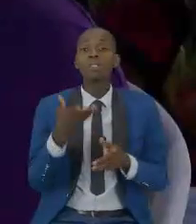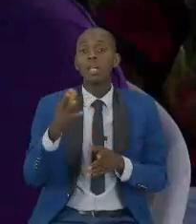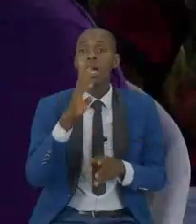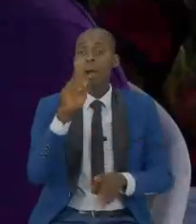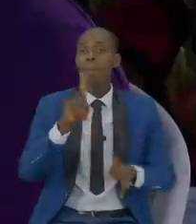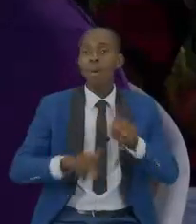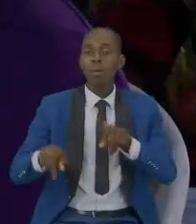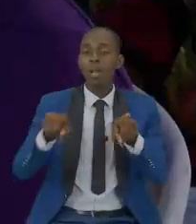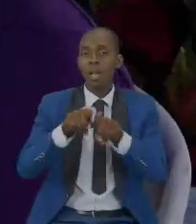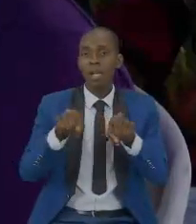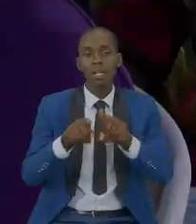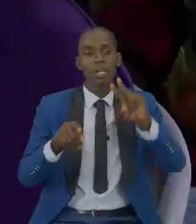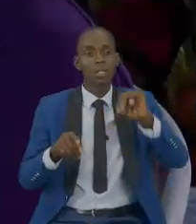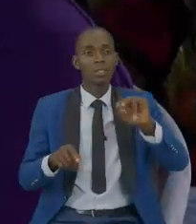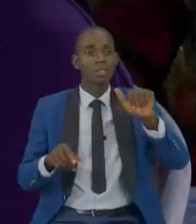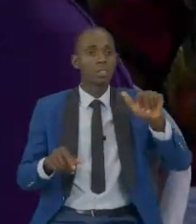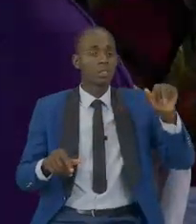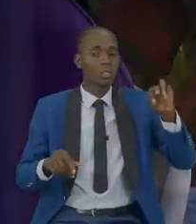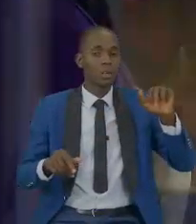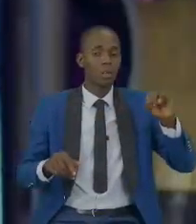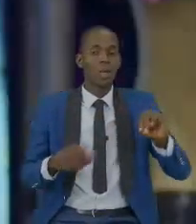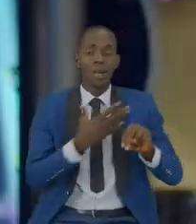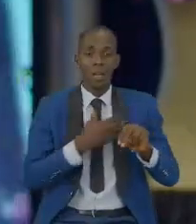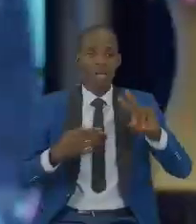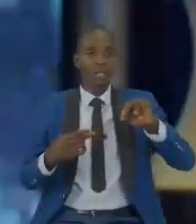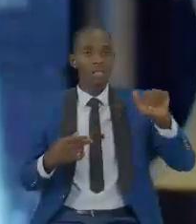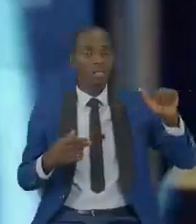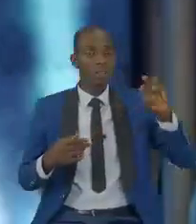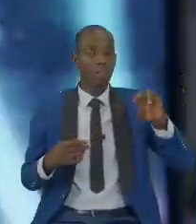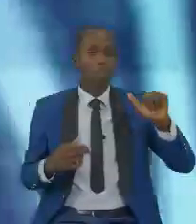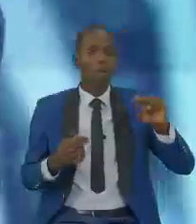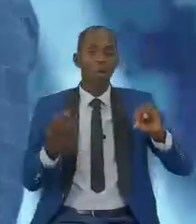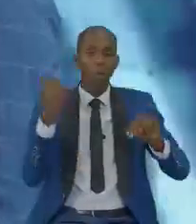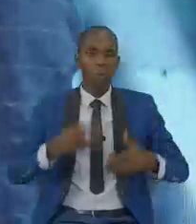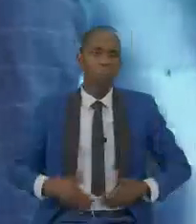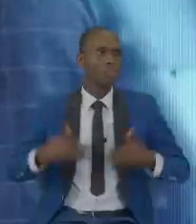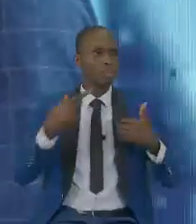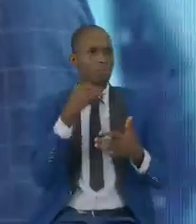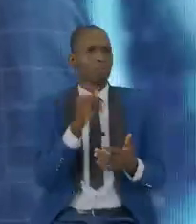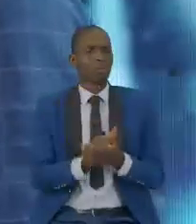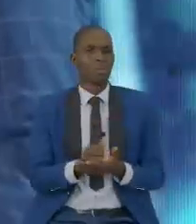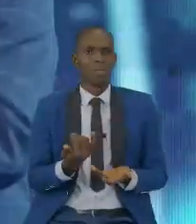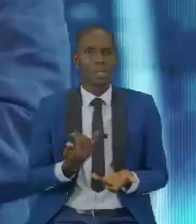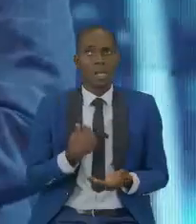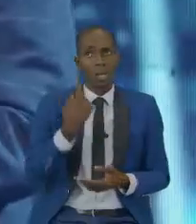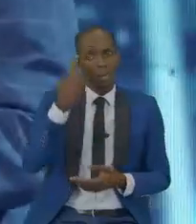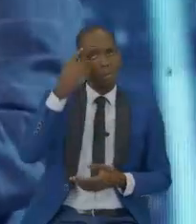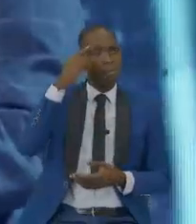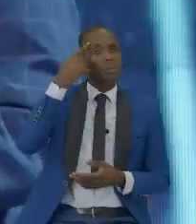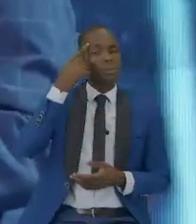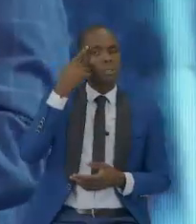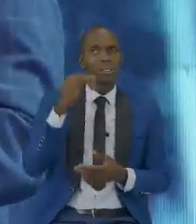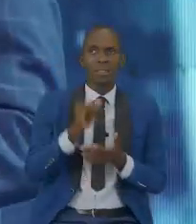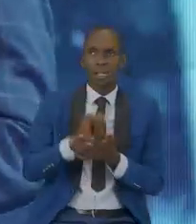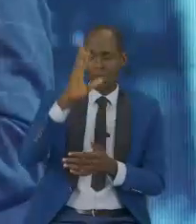and Naaman was angry and he went away and said, behold, I thought he will surely